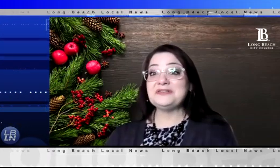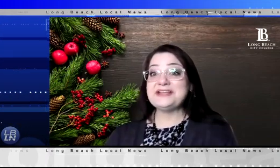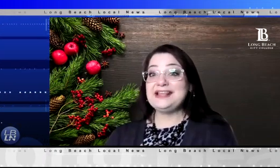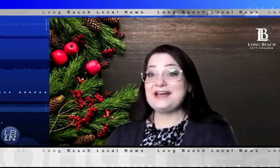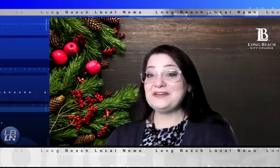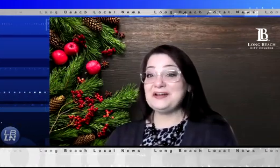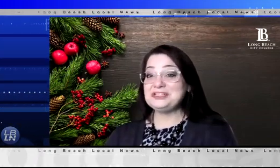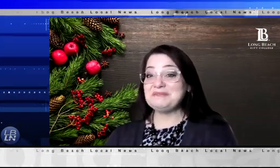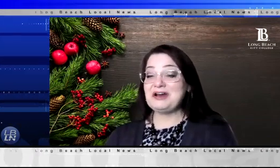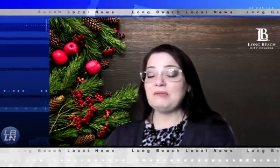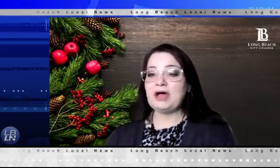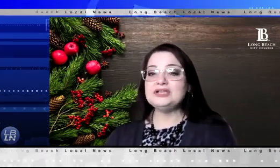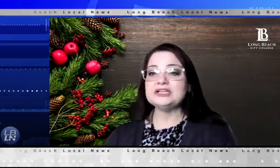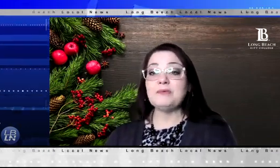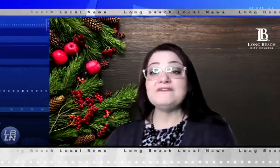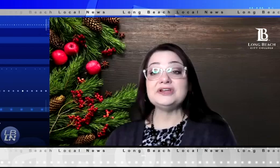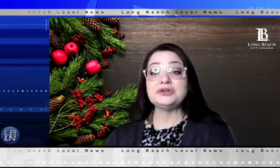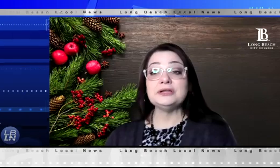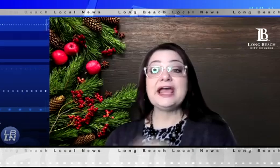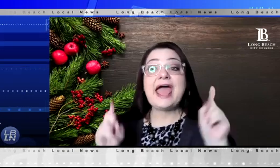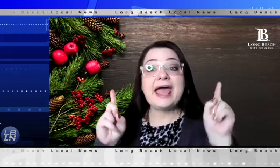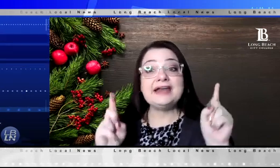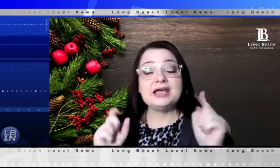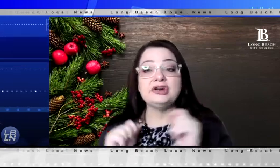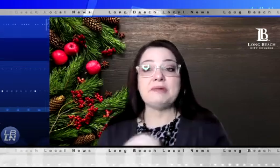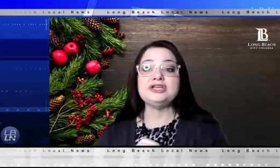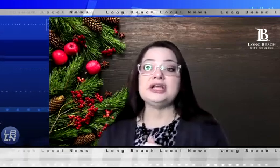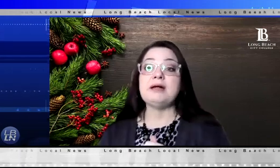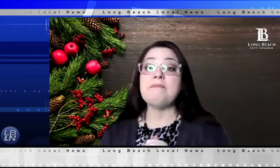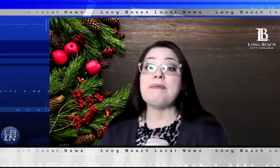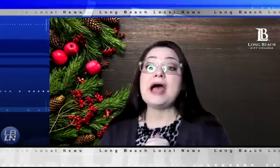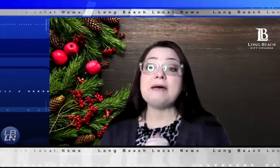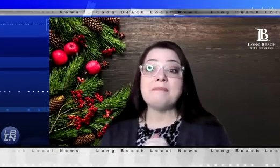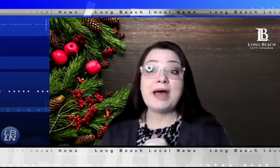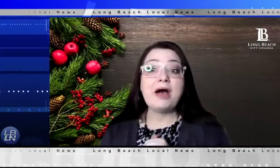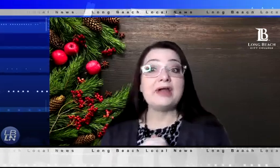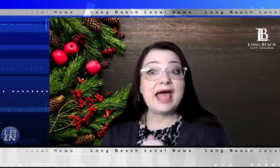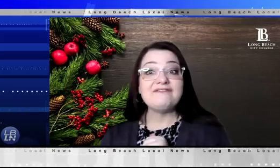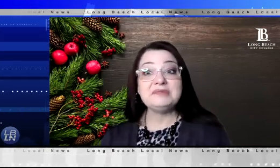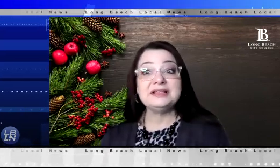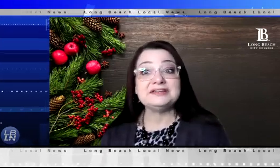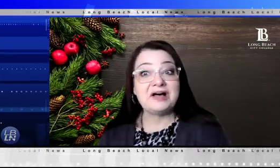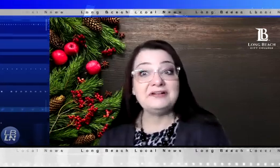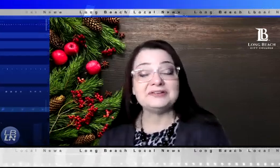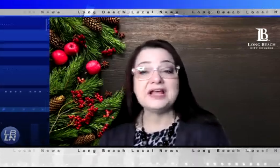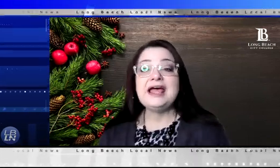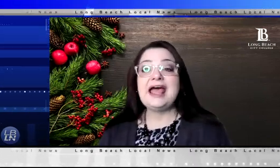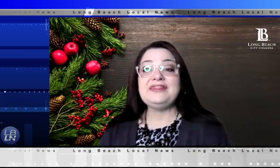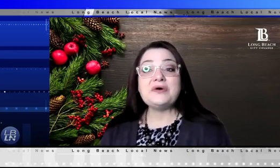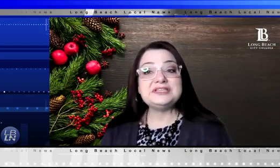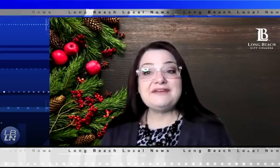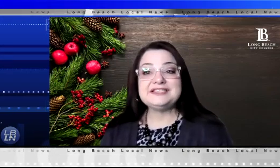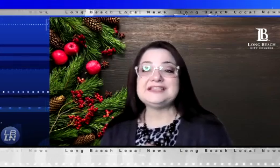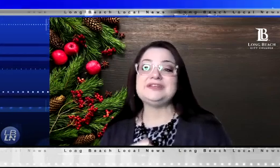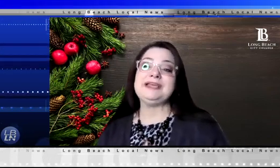have the pleasure of saying that very much about our projects, but we finished early and under budget by about $500,000.